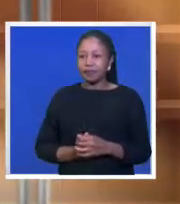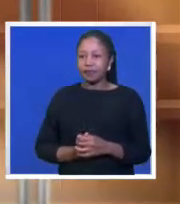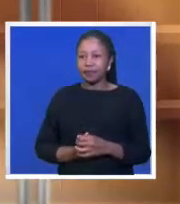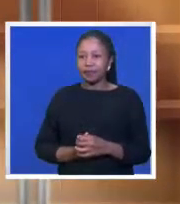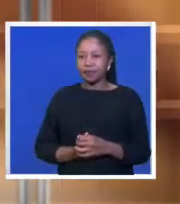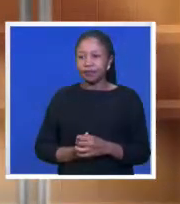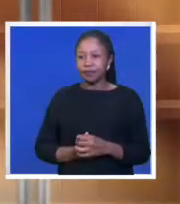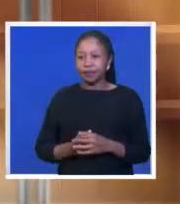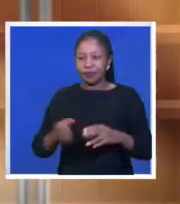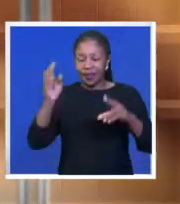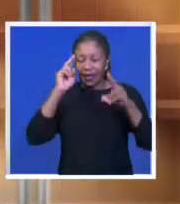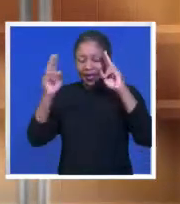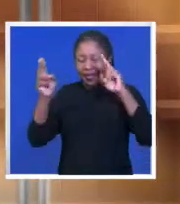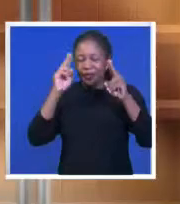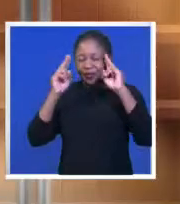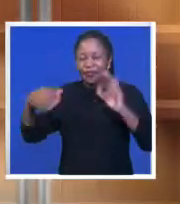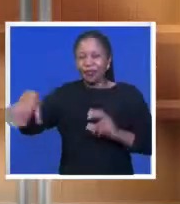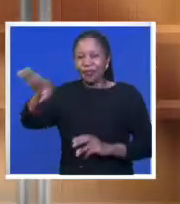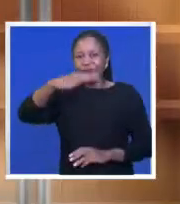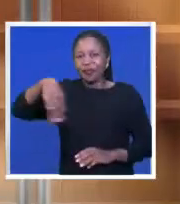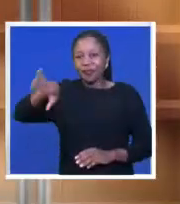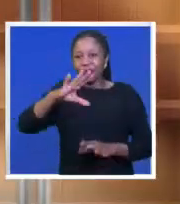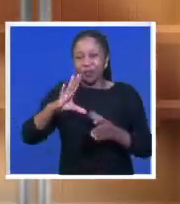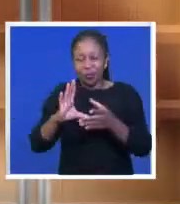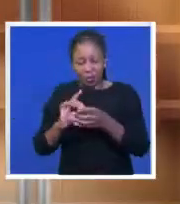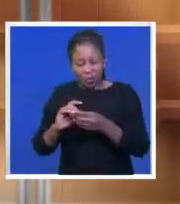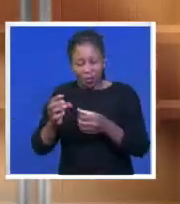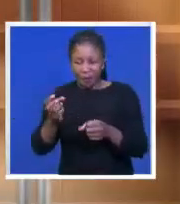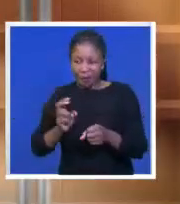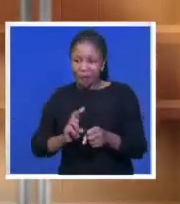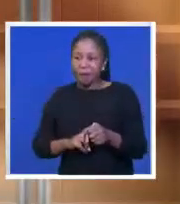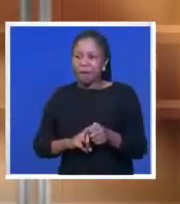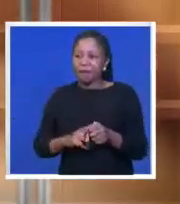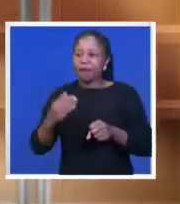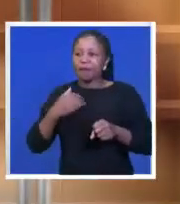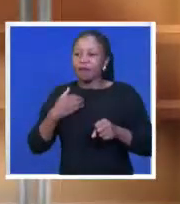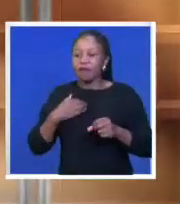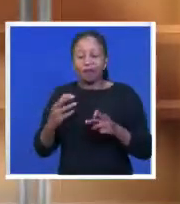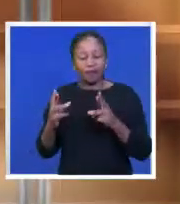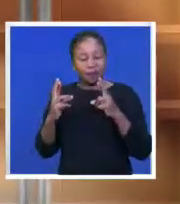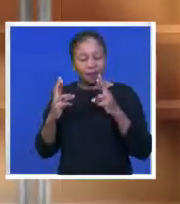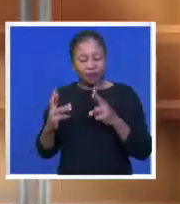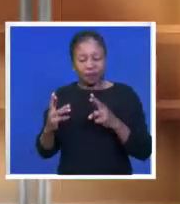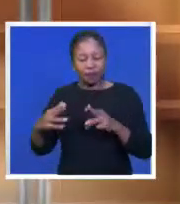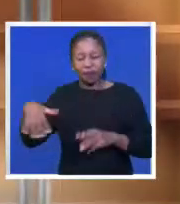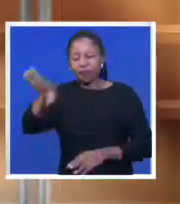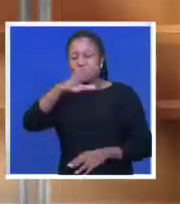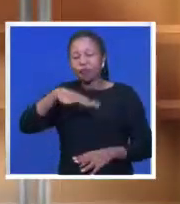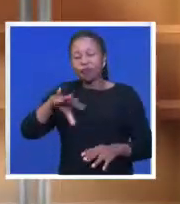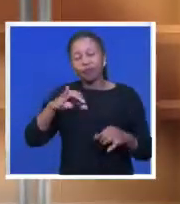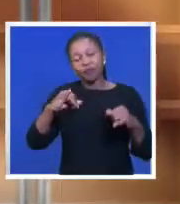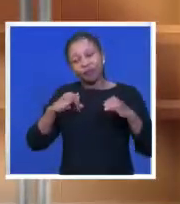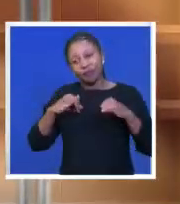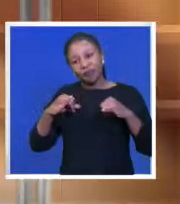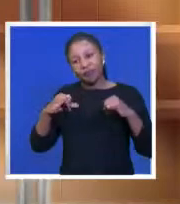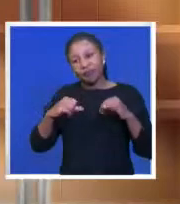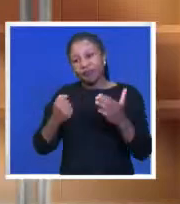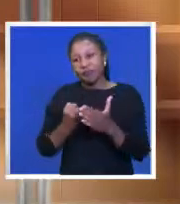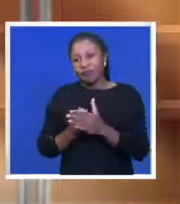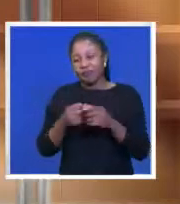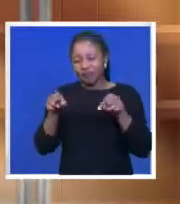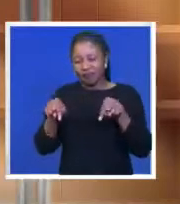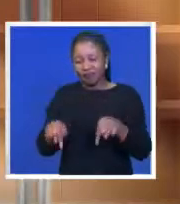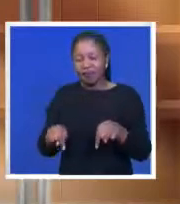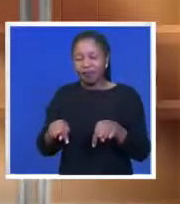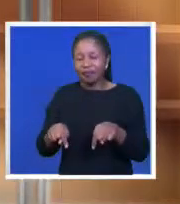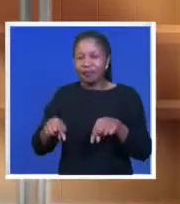Good afternoon once more, dear learner at home. I hope you are all ready for today's lesson. Please do make sure that you have with